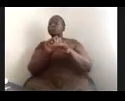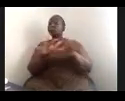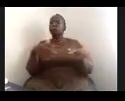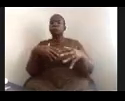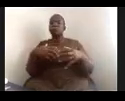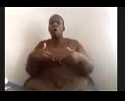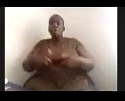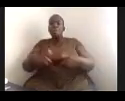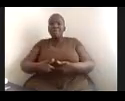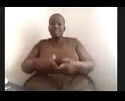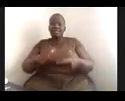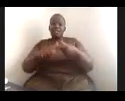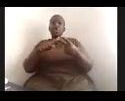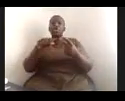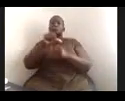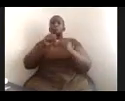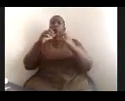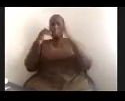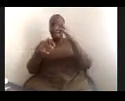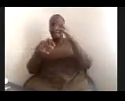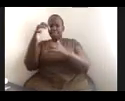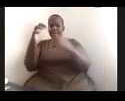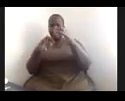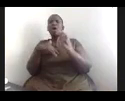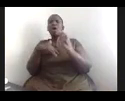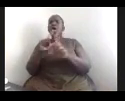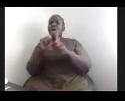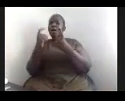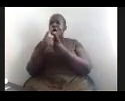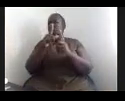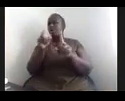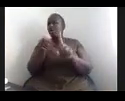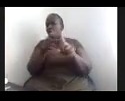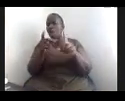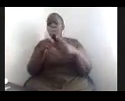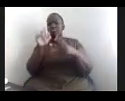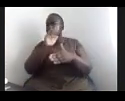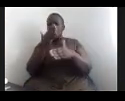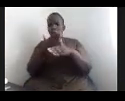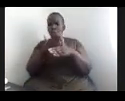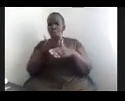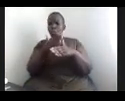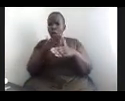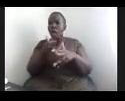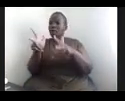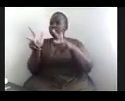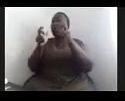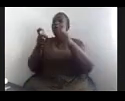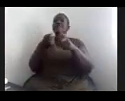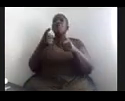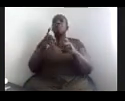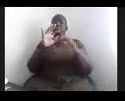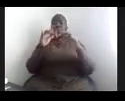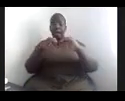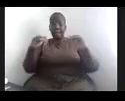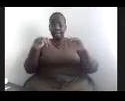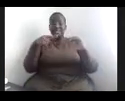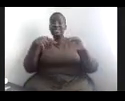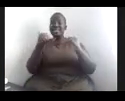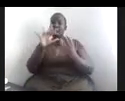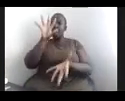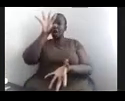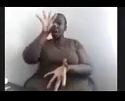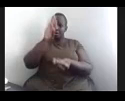social fragmentation, a culture of violence and unemployment inherited from apartheid are all now being compounded